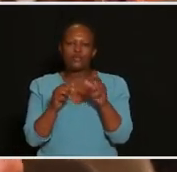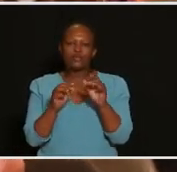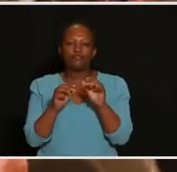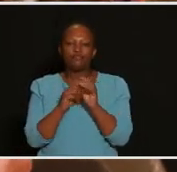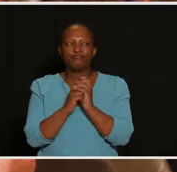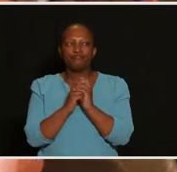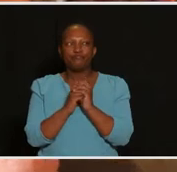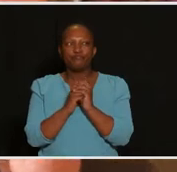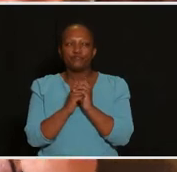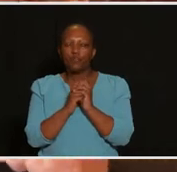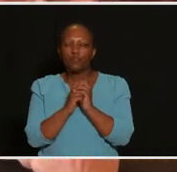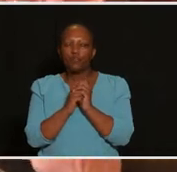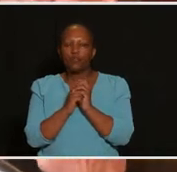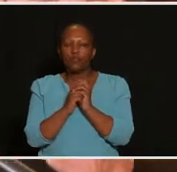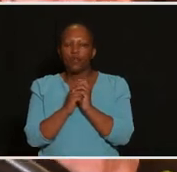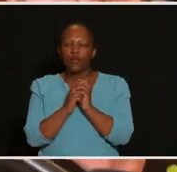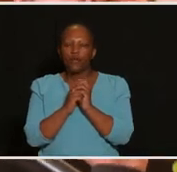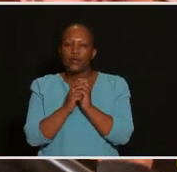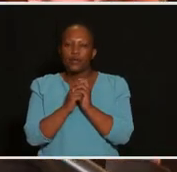of